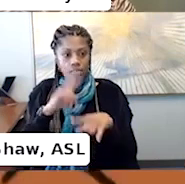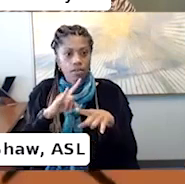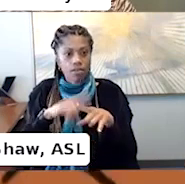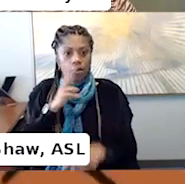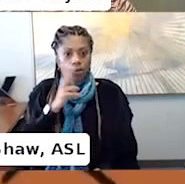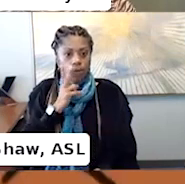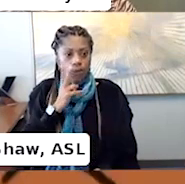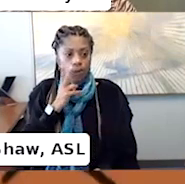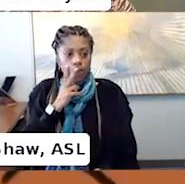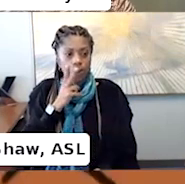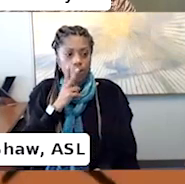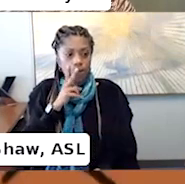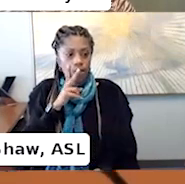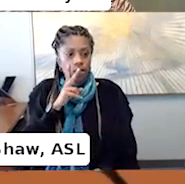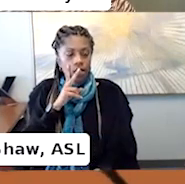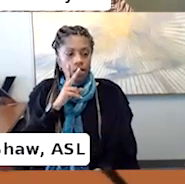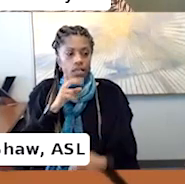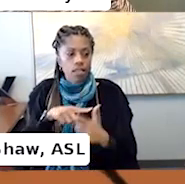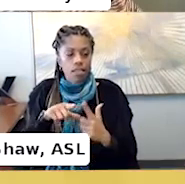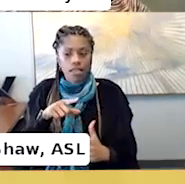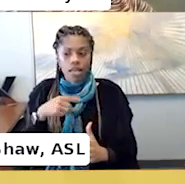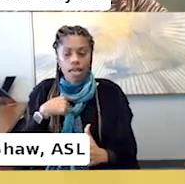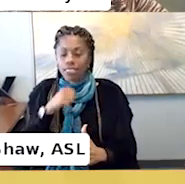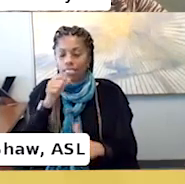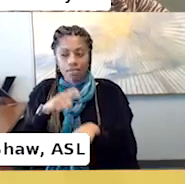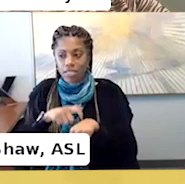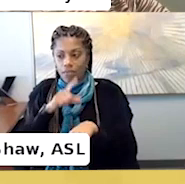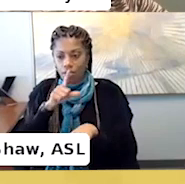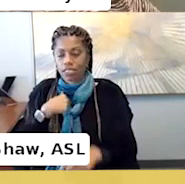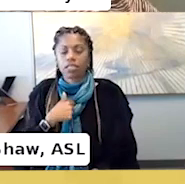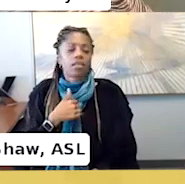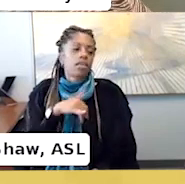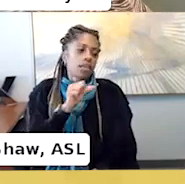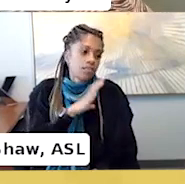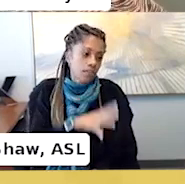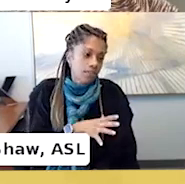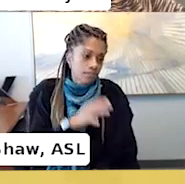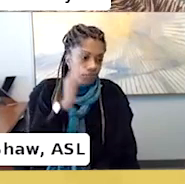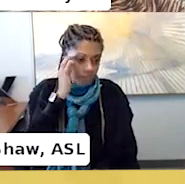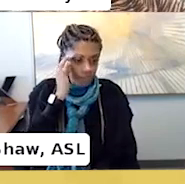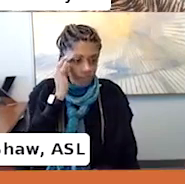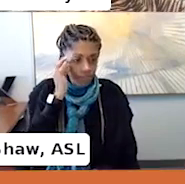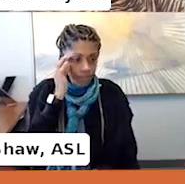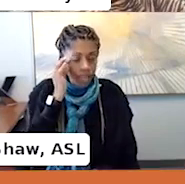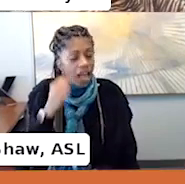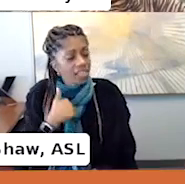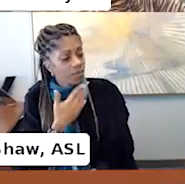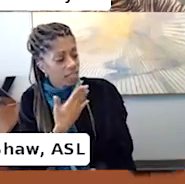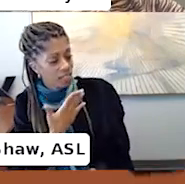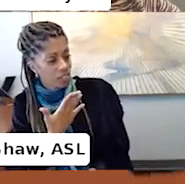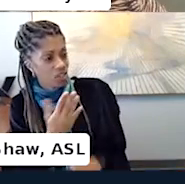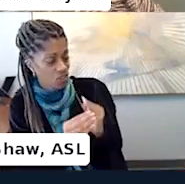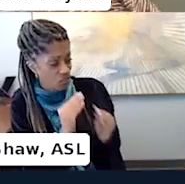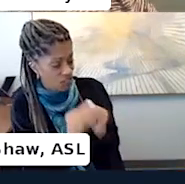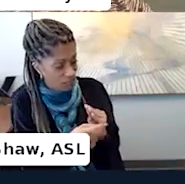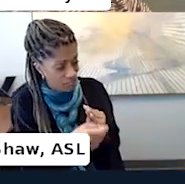that. But out of my mouth came yes. And you drank tea with me and you fixed my switch. Free of charge. Free